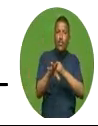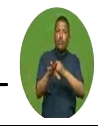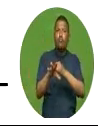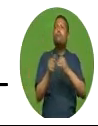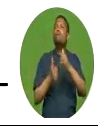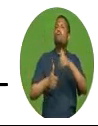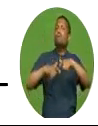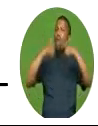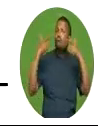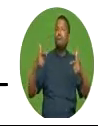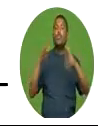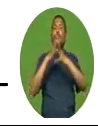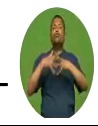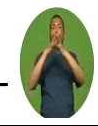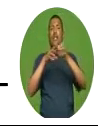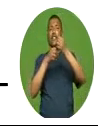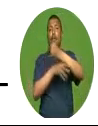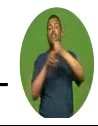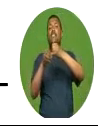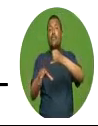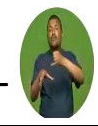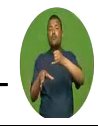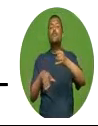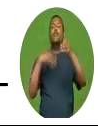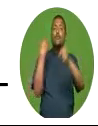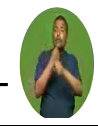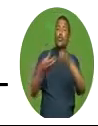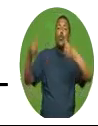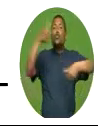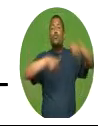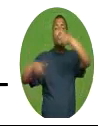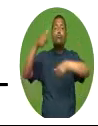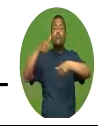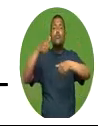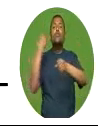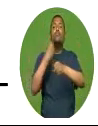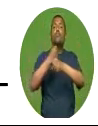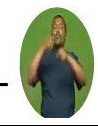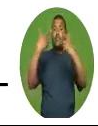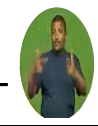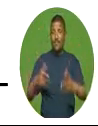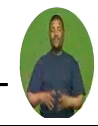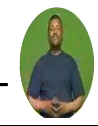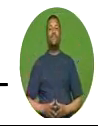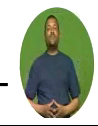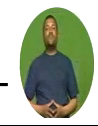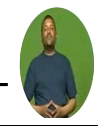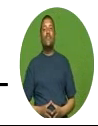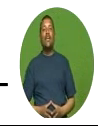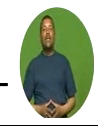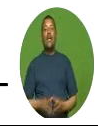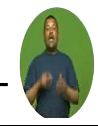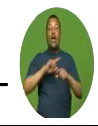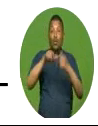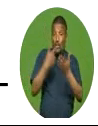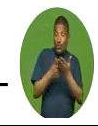the dominant industrial subsector in terms of its contribution to employment. According to